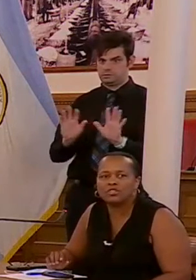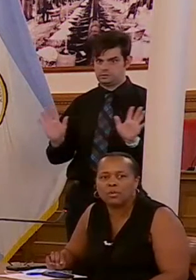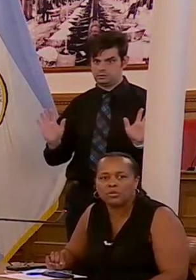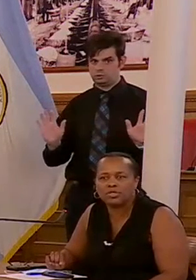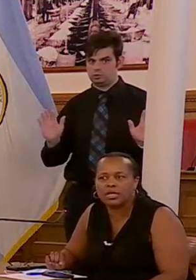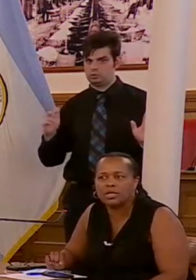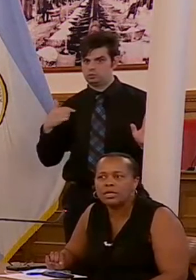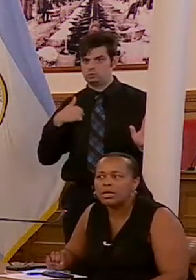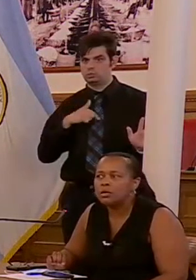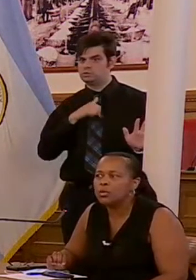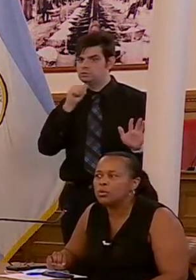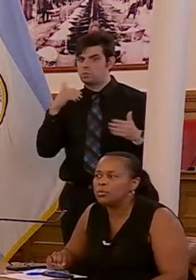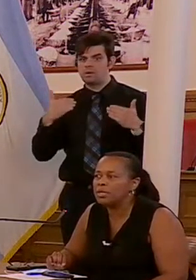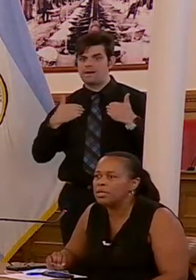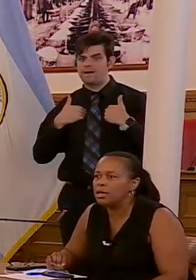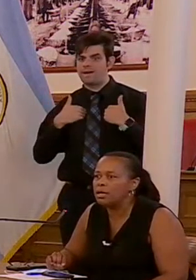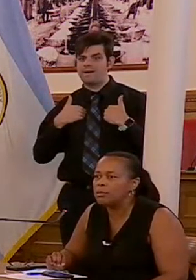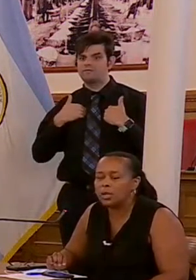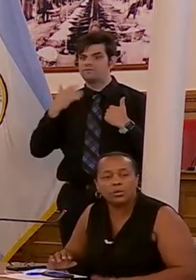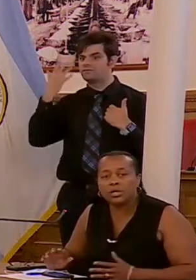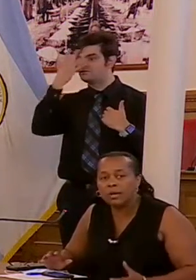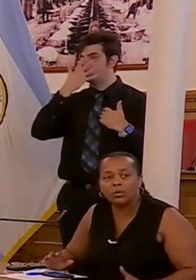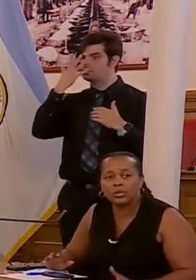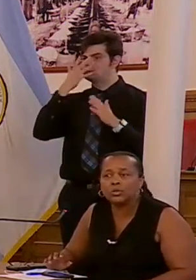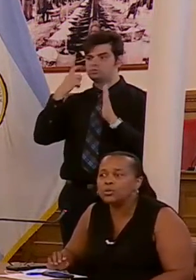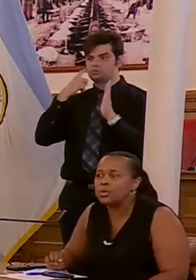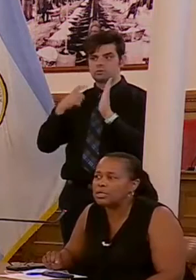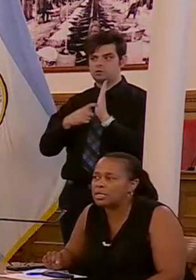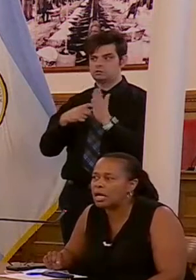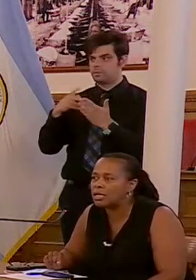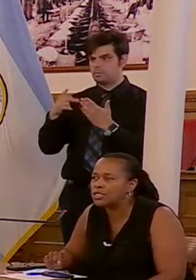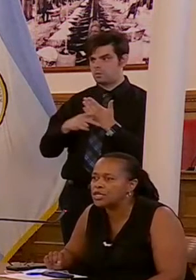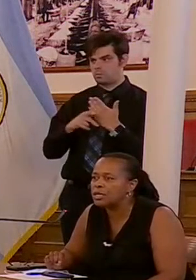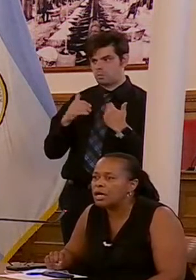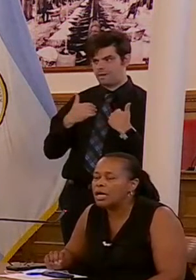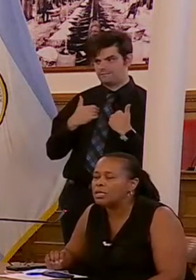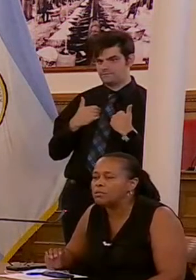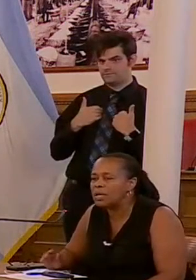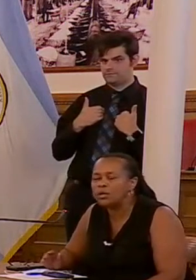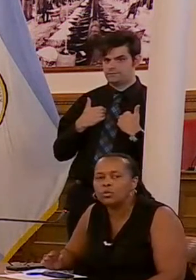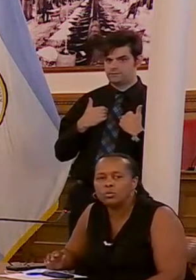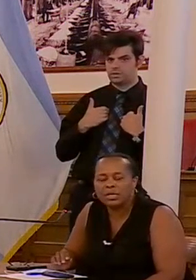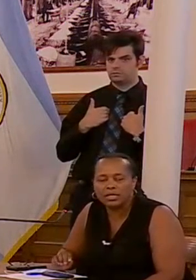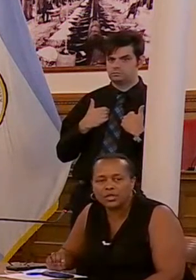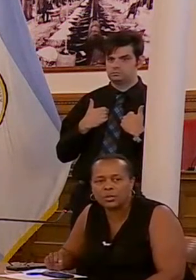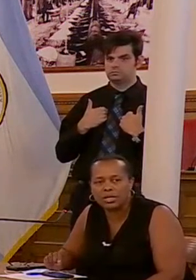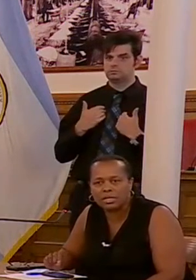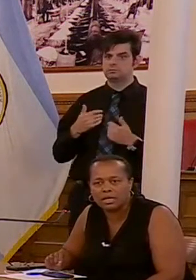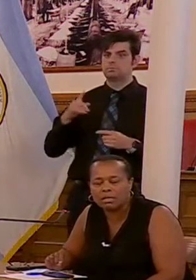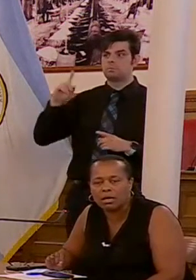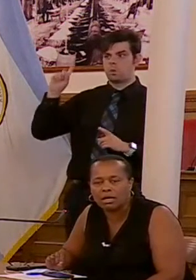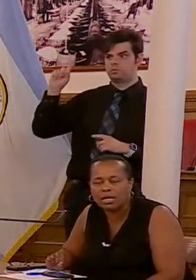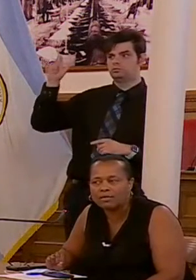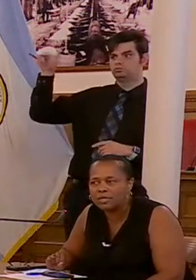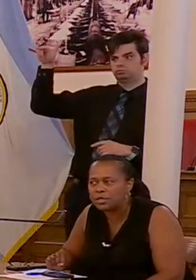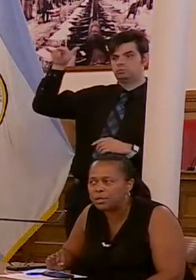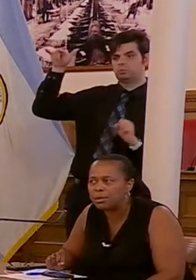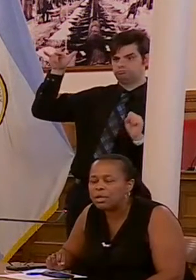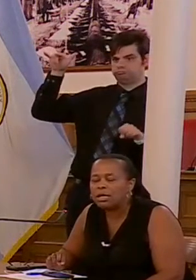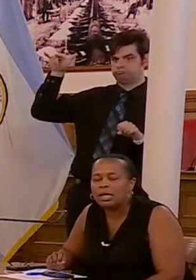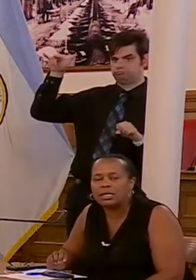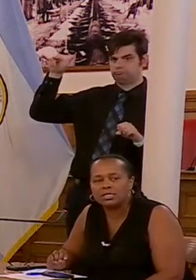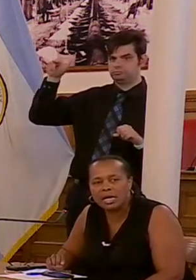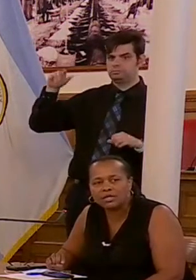forward being a smart city, we will be learning about new technology, and the mayor will be issuing at the end of the